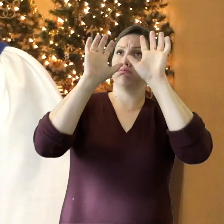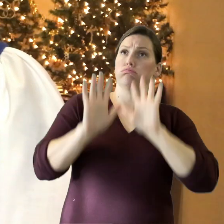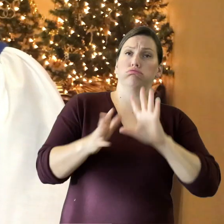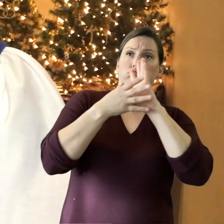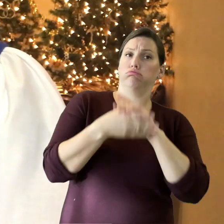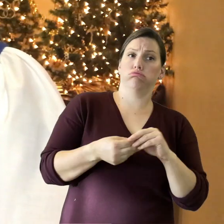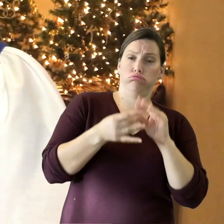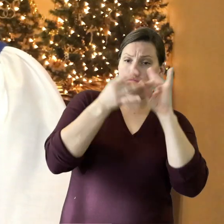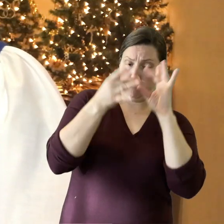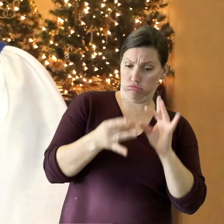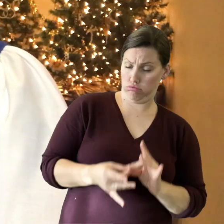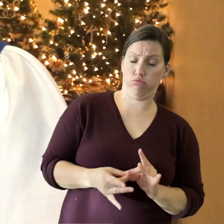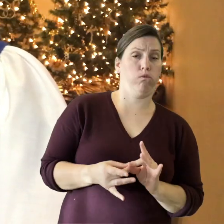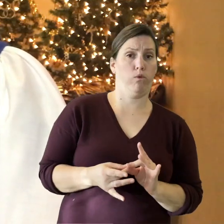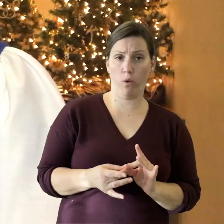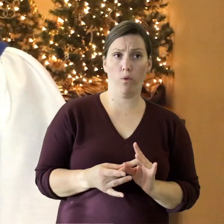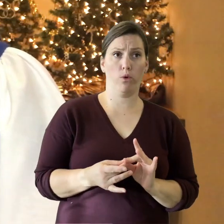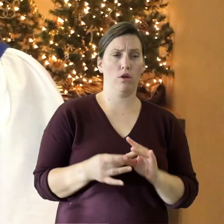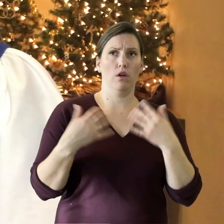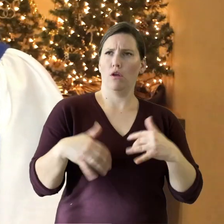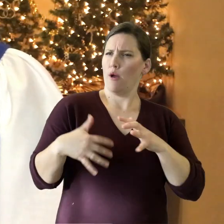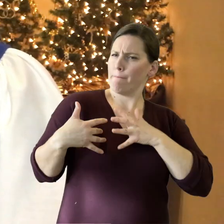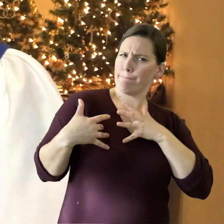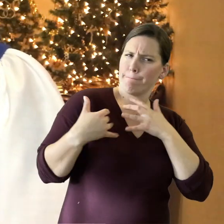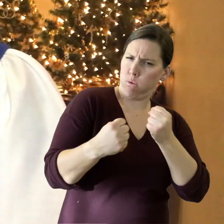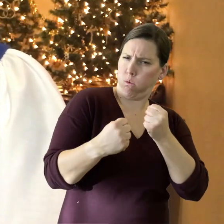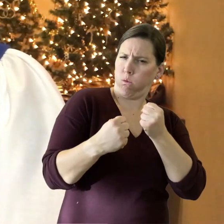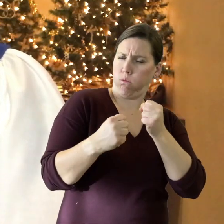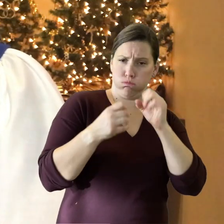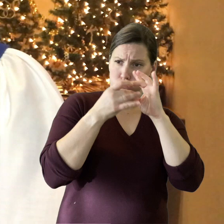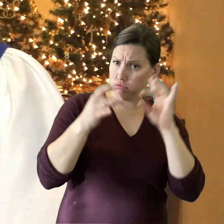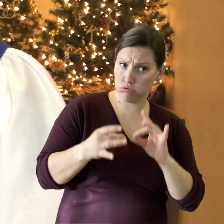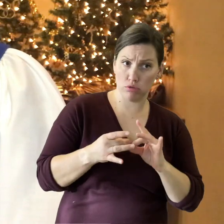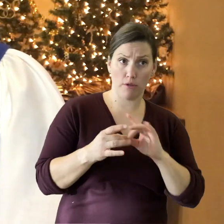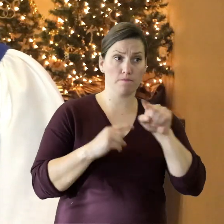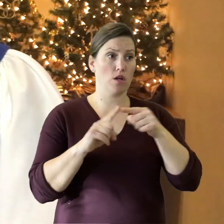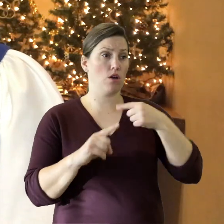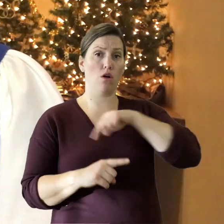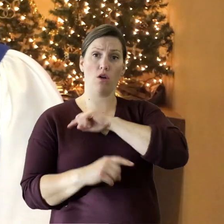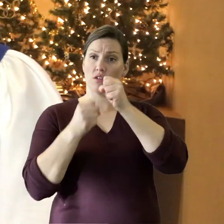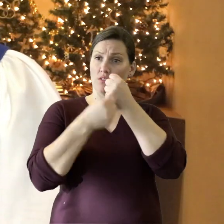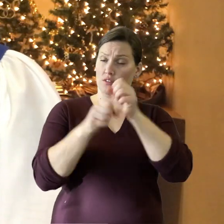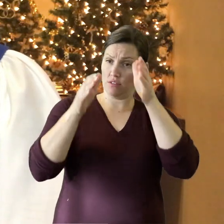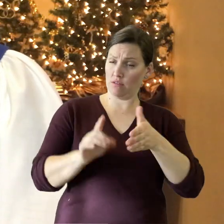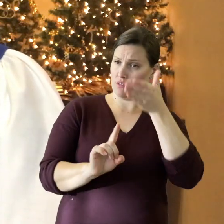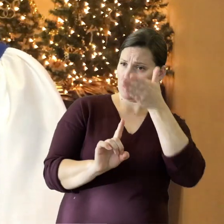uplifting verses? Aren't those some powerful verses about our Savior?